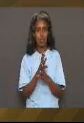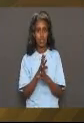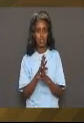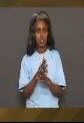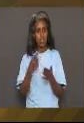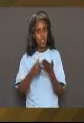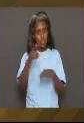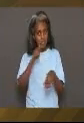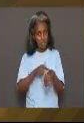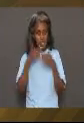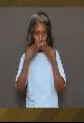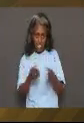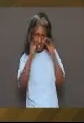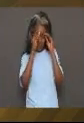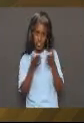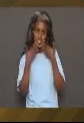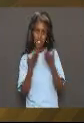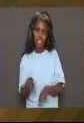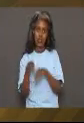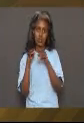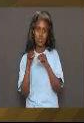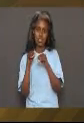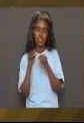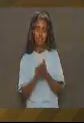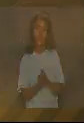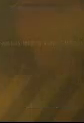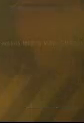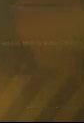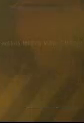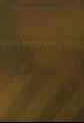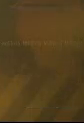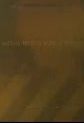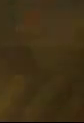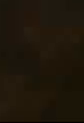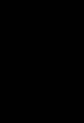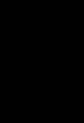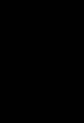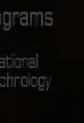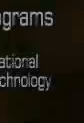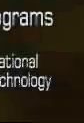real world. Until then, thank you, teacher. Thank you, students.